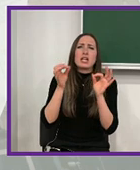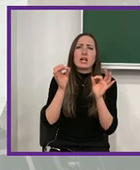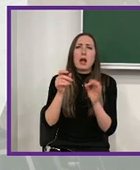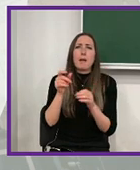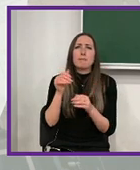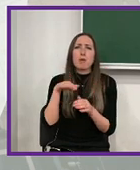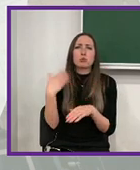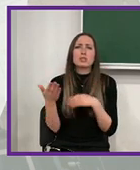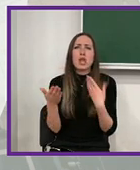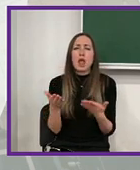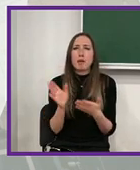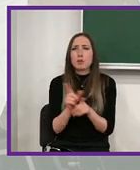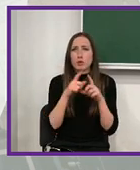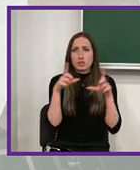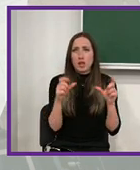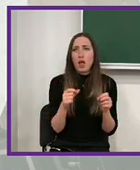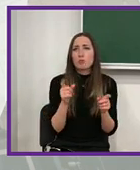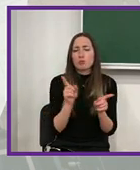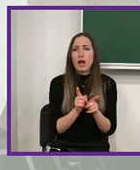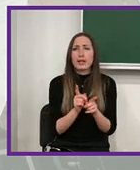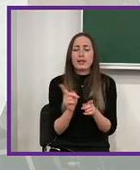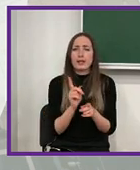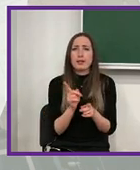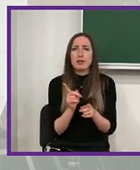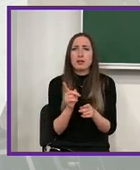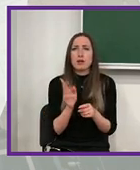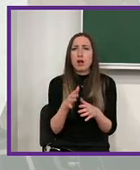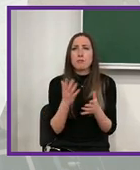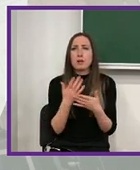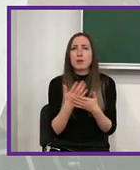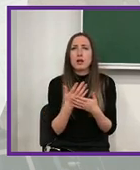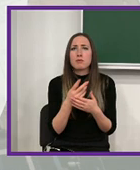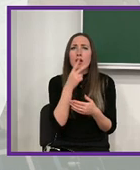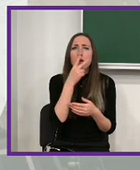suppliers who are kind of providing them the biggest